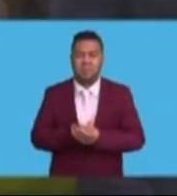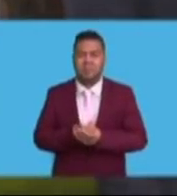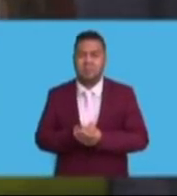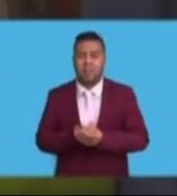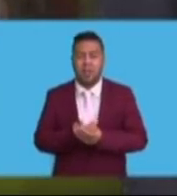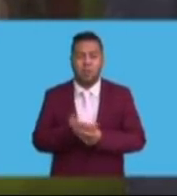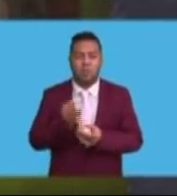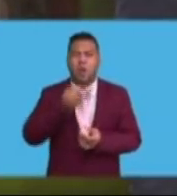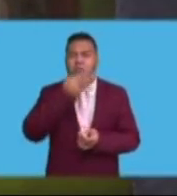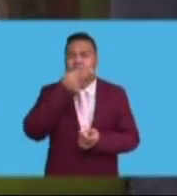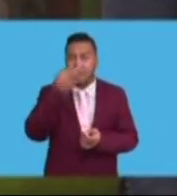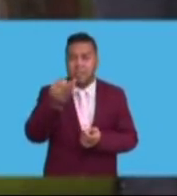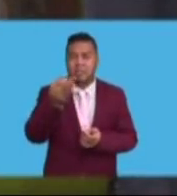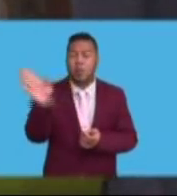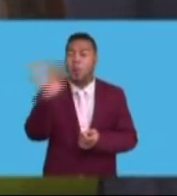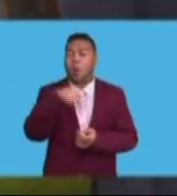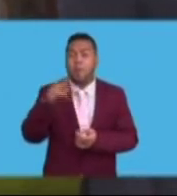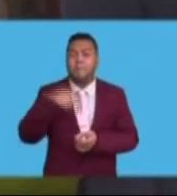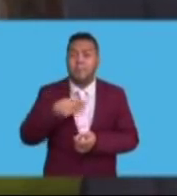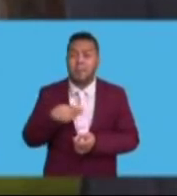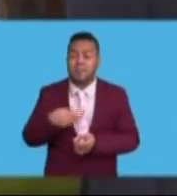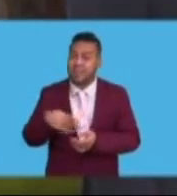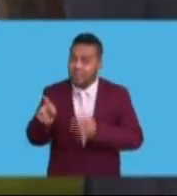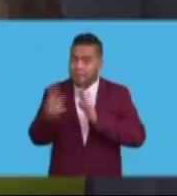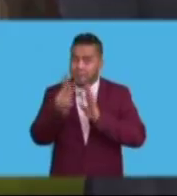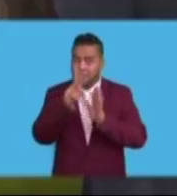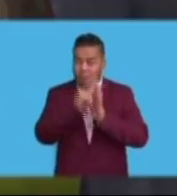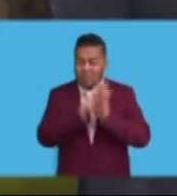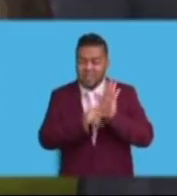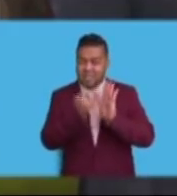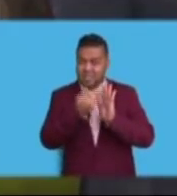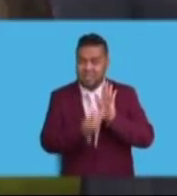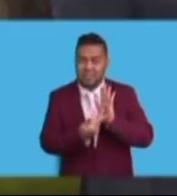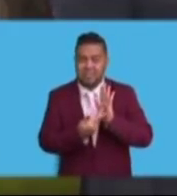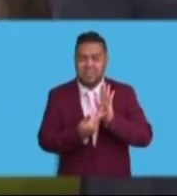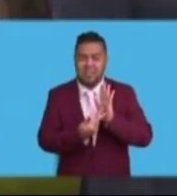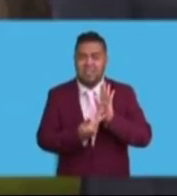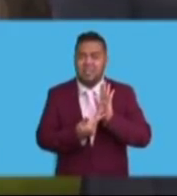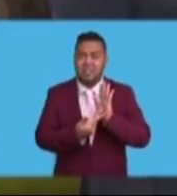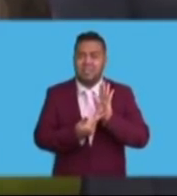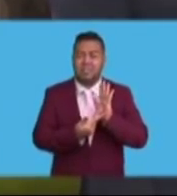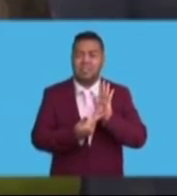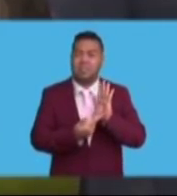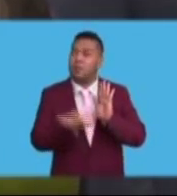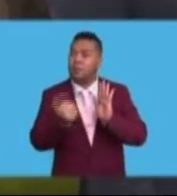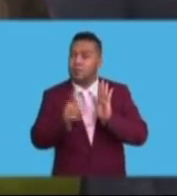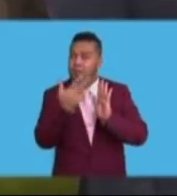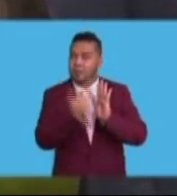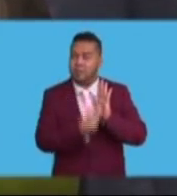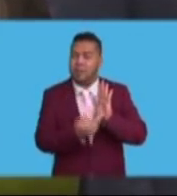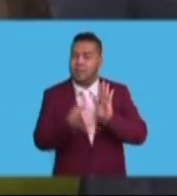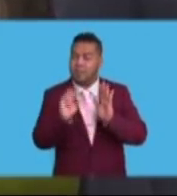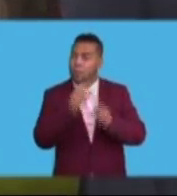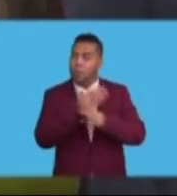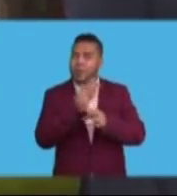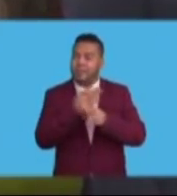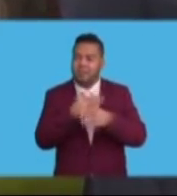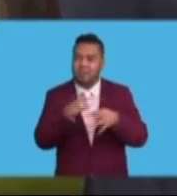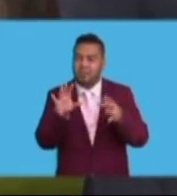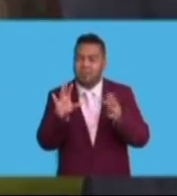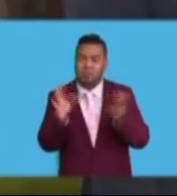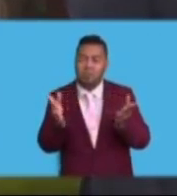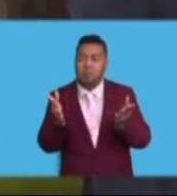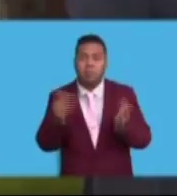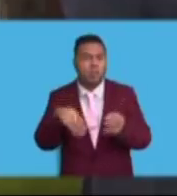would urge all members that the policies are in place. There are many health centres previously, Madam Speaker, that weren't in the right places. They